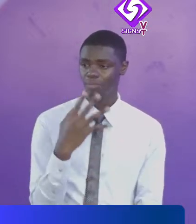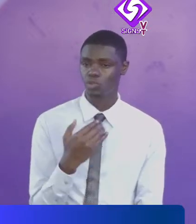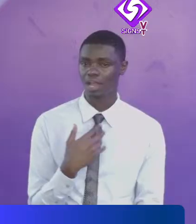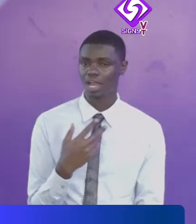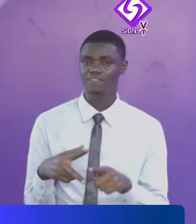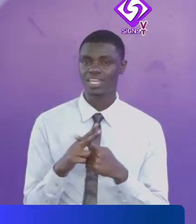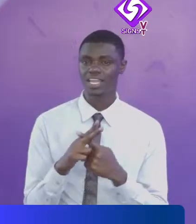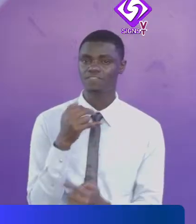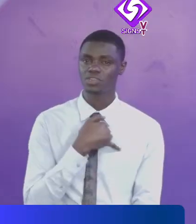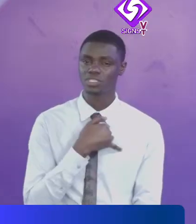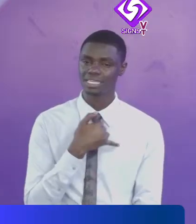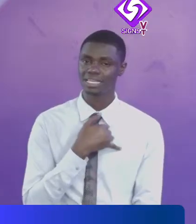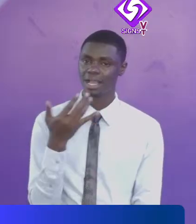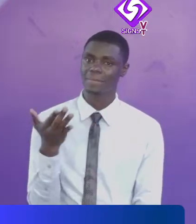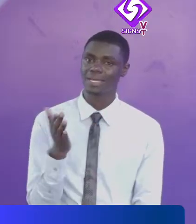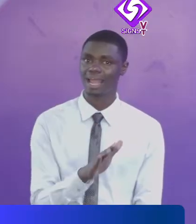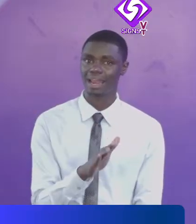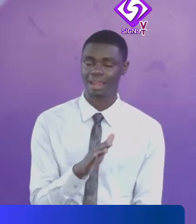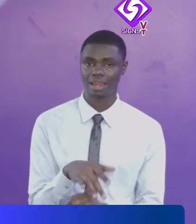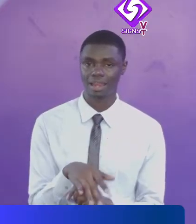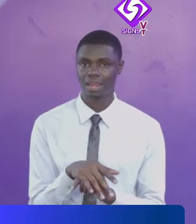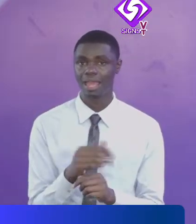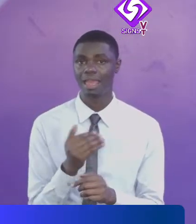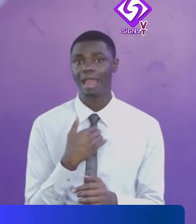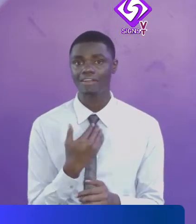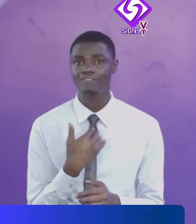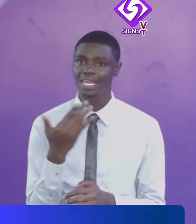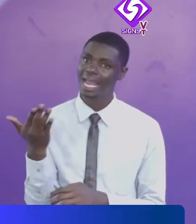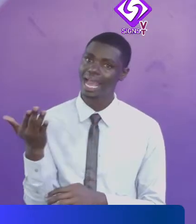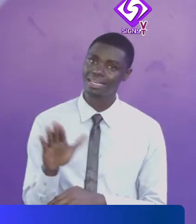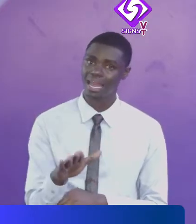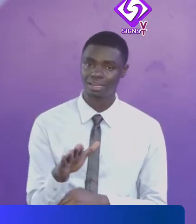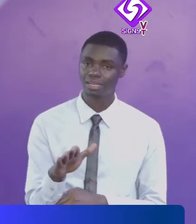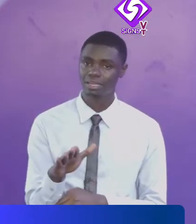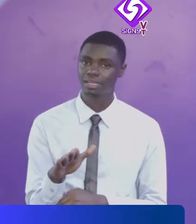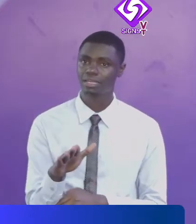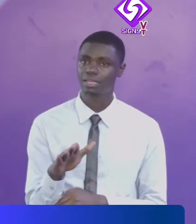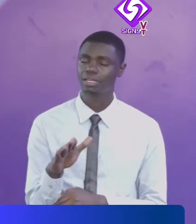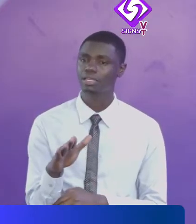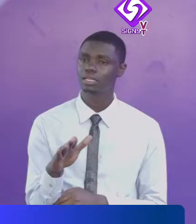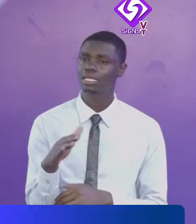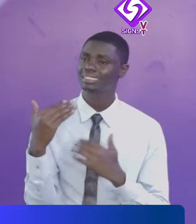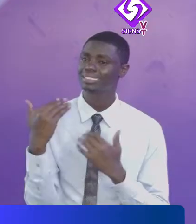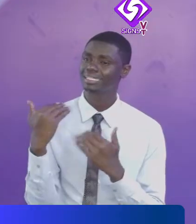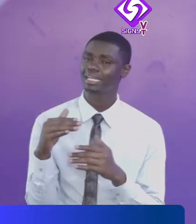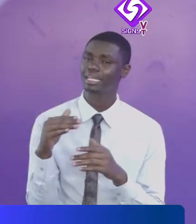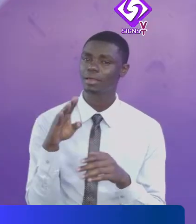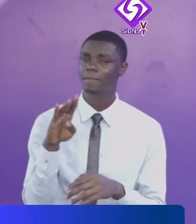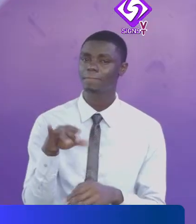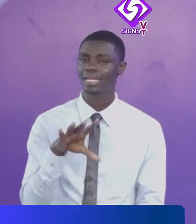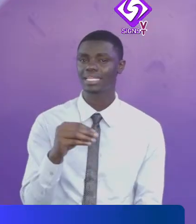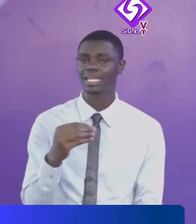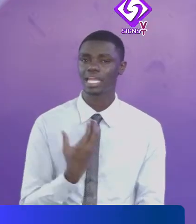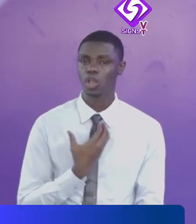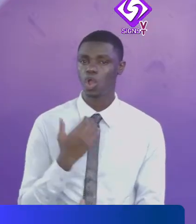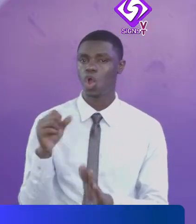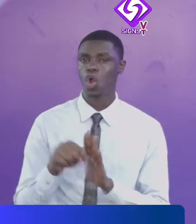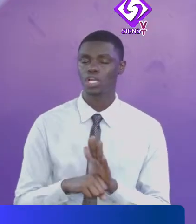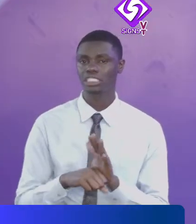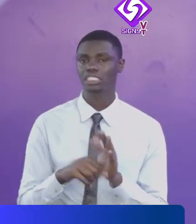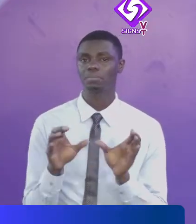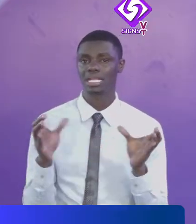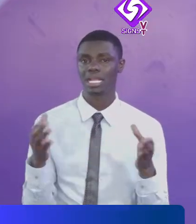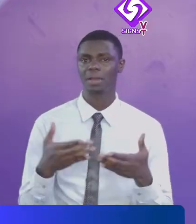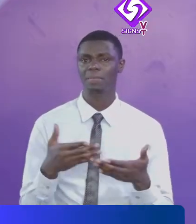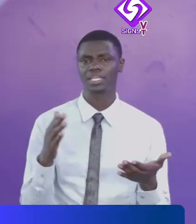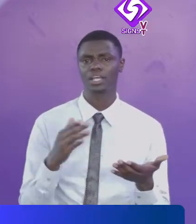income return with having a return that may not be limited by taking ownership in companies. That is what shares are. You